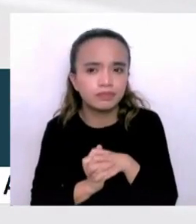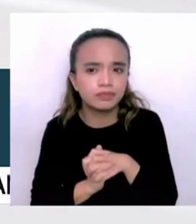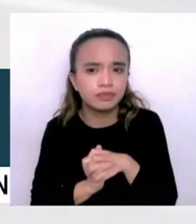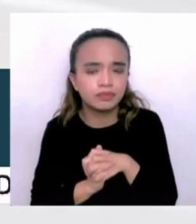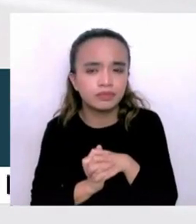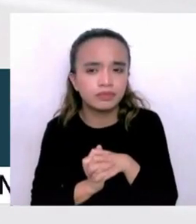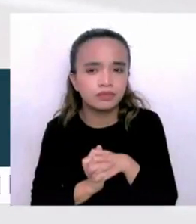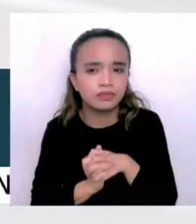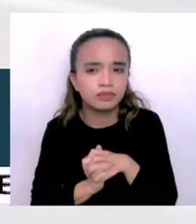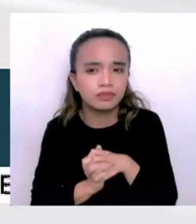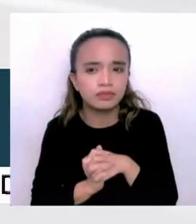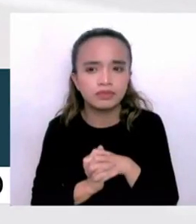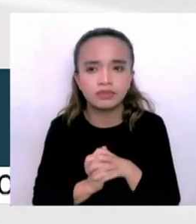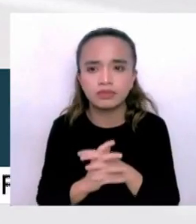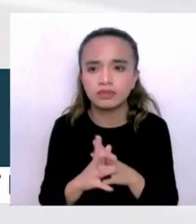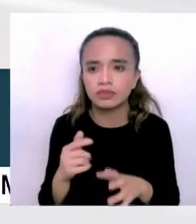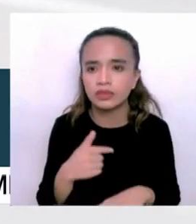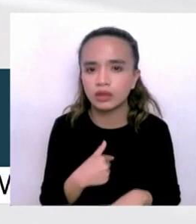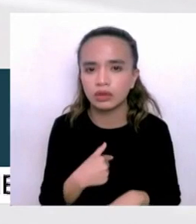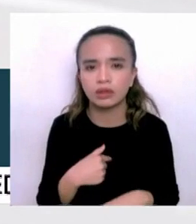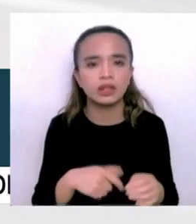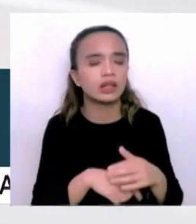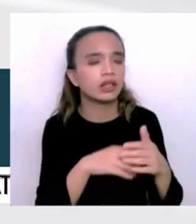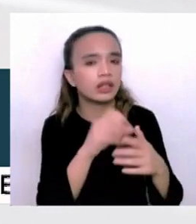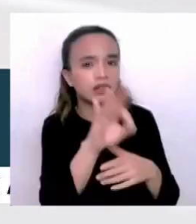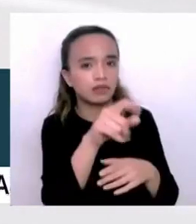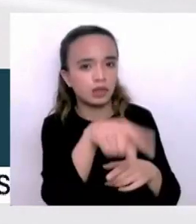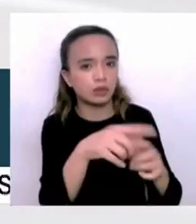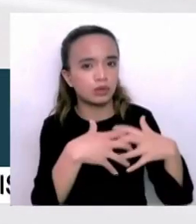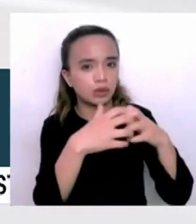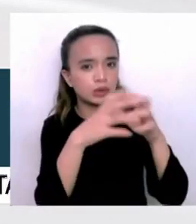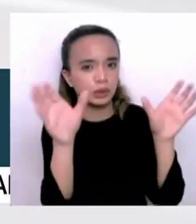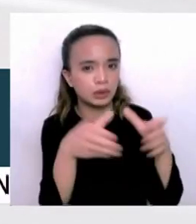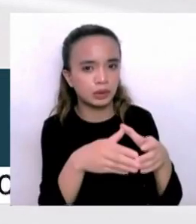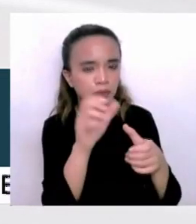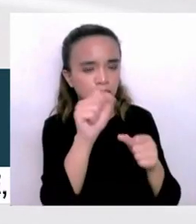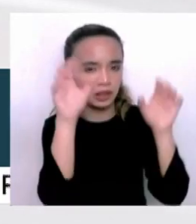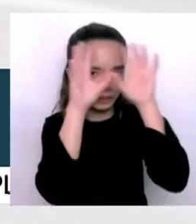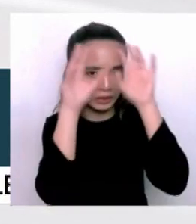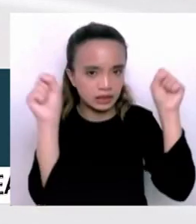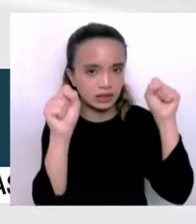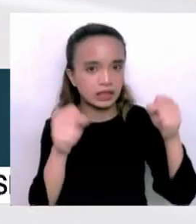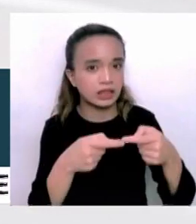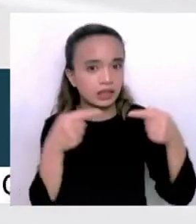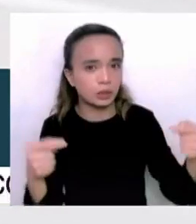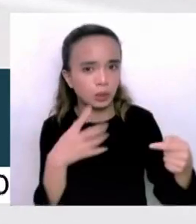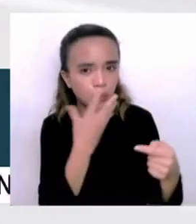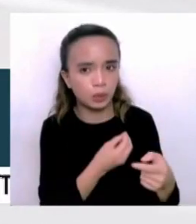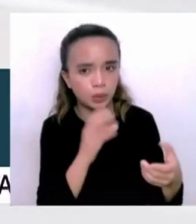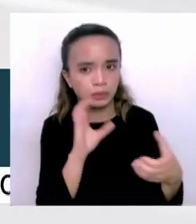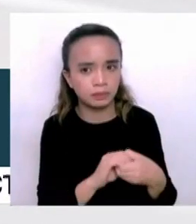our revised penal code. If you were to form an alliance with one of your presidential rivals, who would it be?